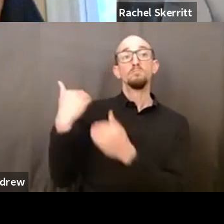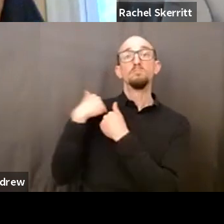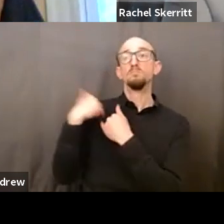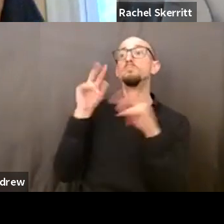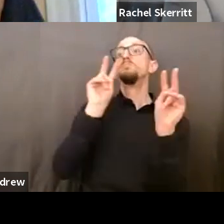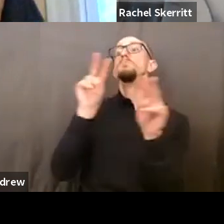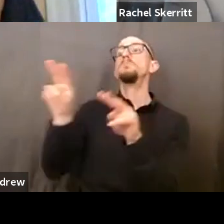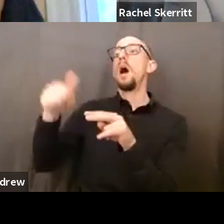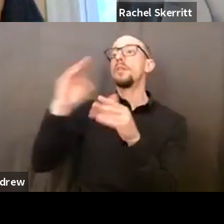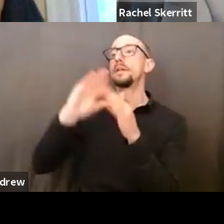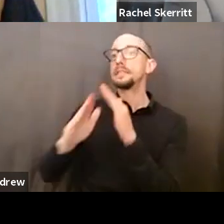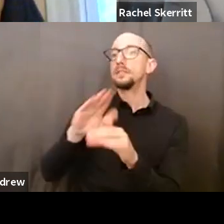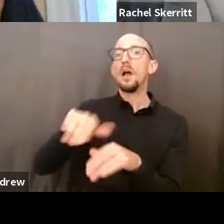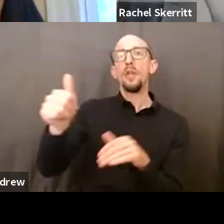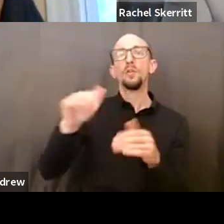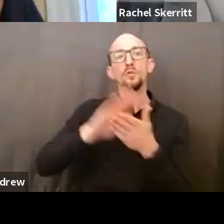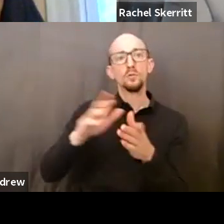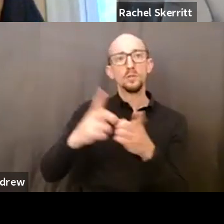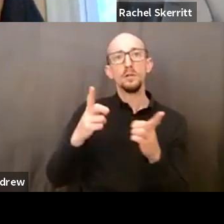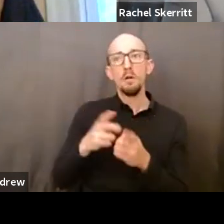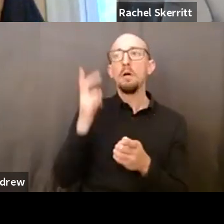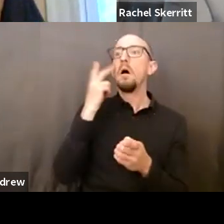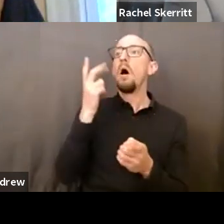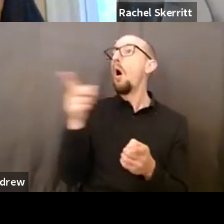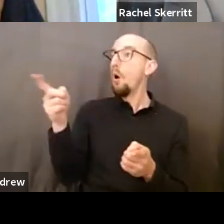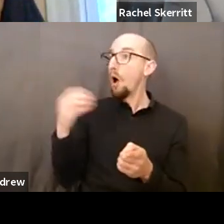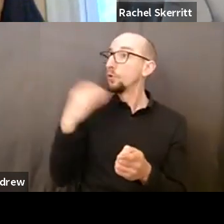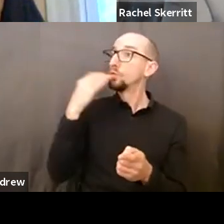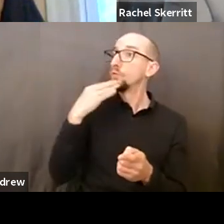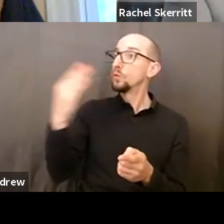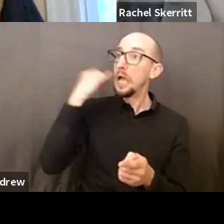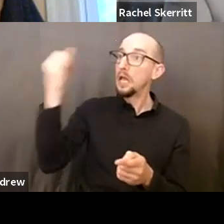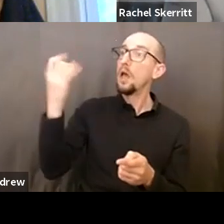was something that we could incorporate as a